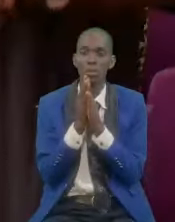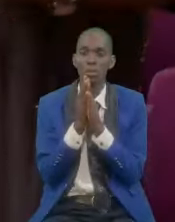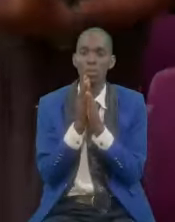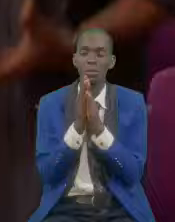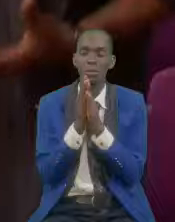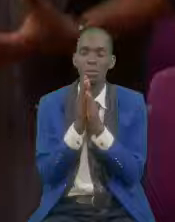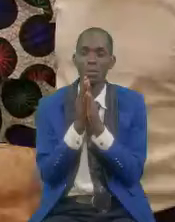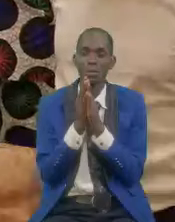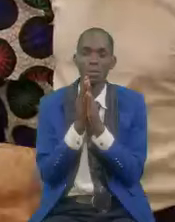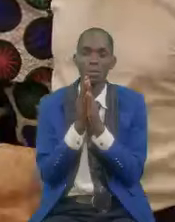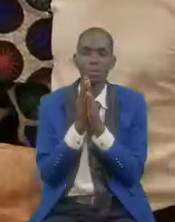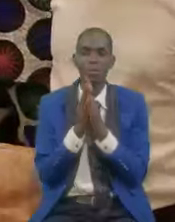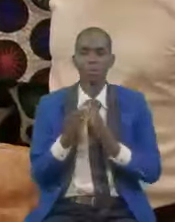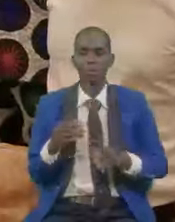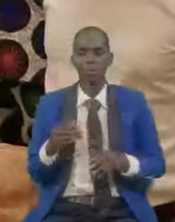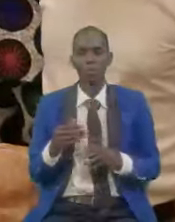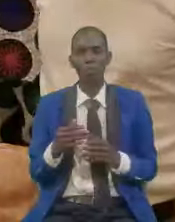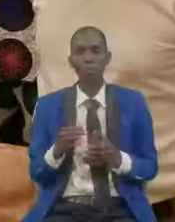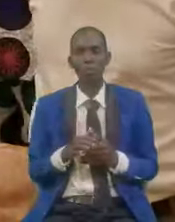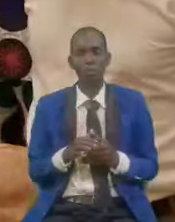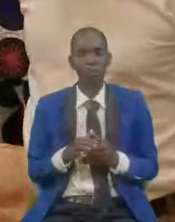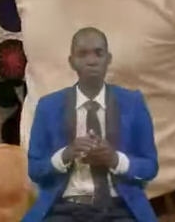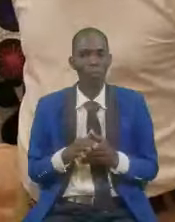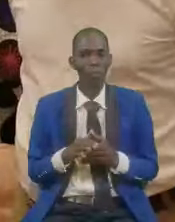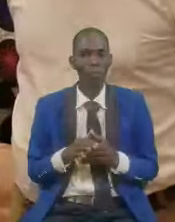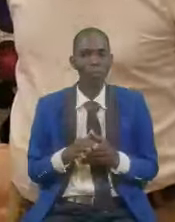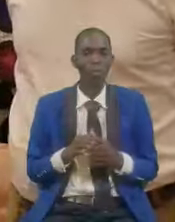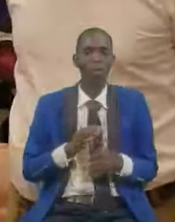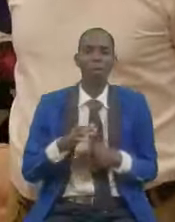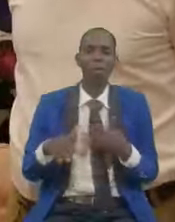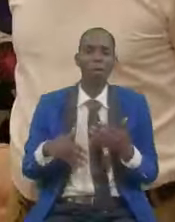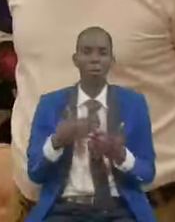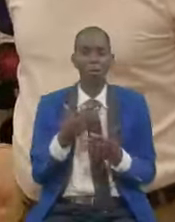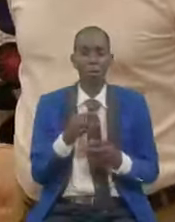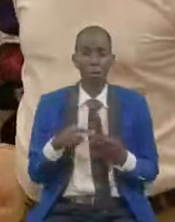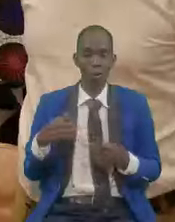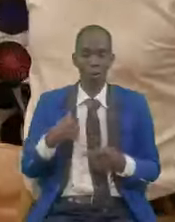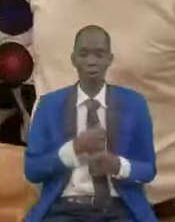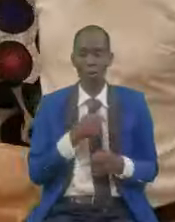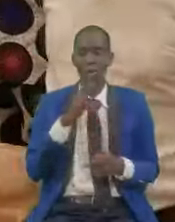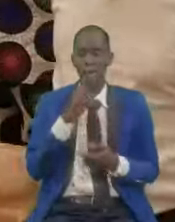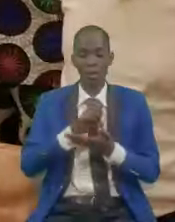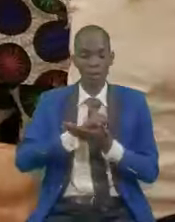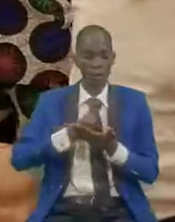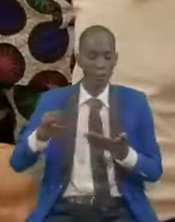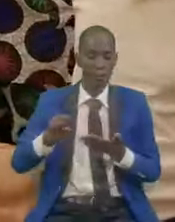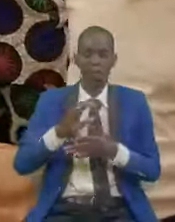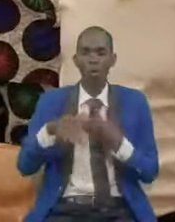When we are sanctified, all those appearances of evil